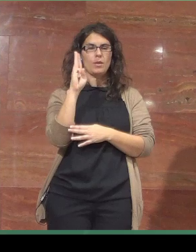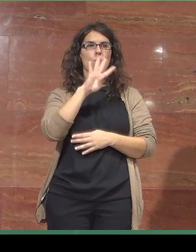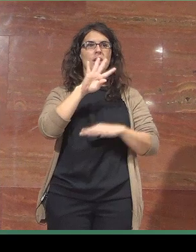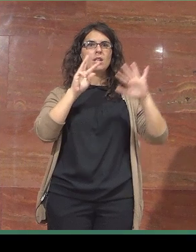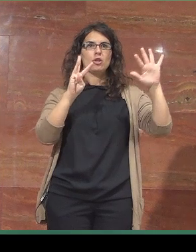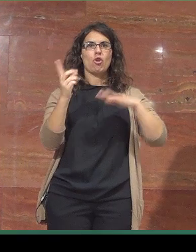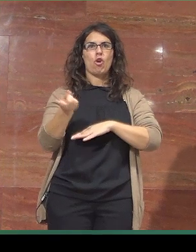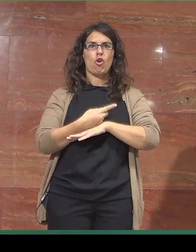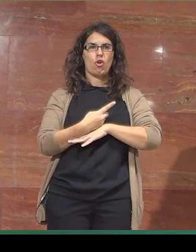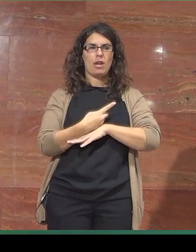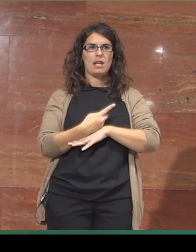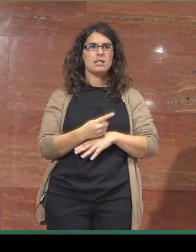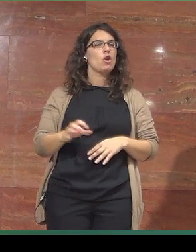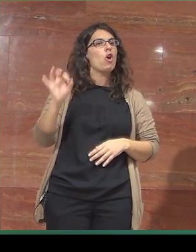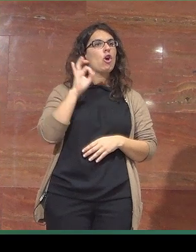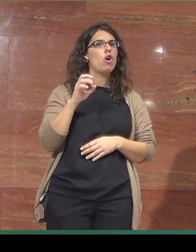2,880 minutes.